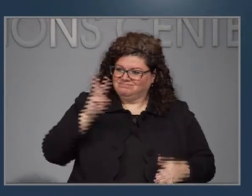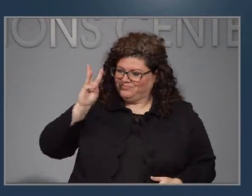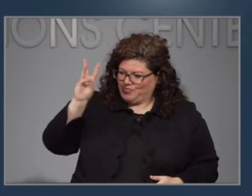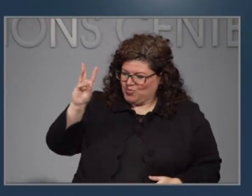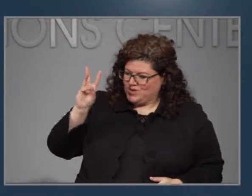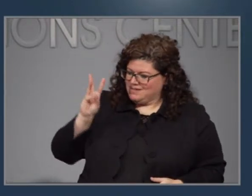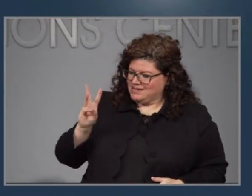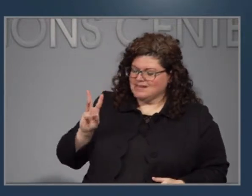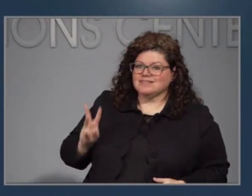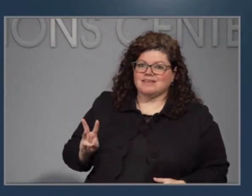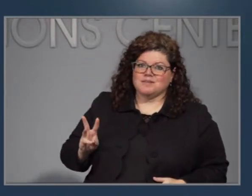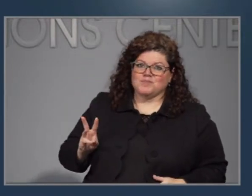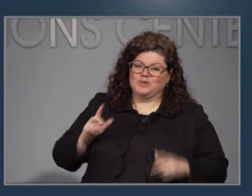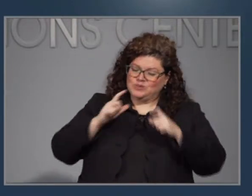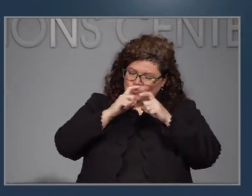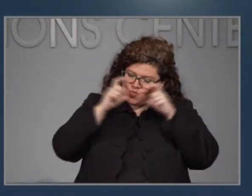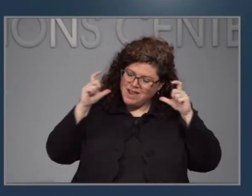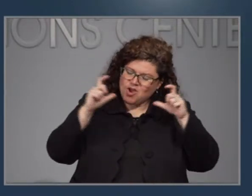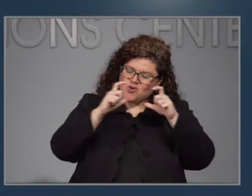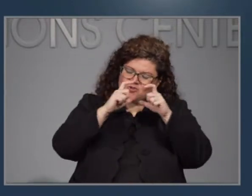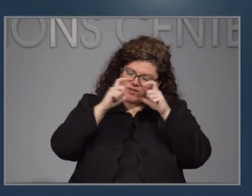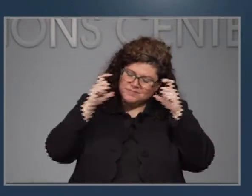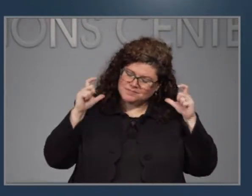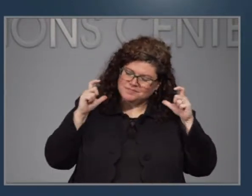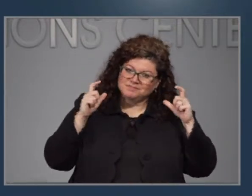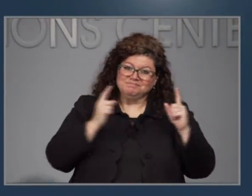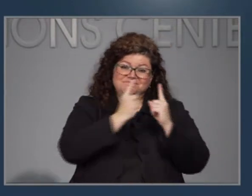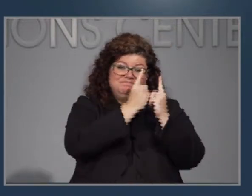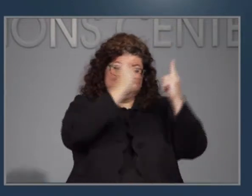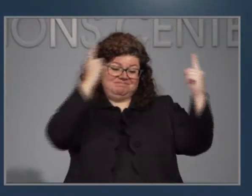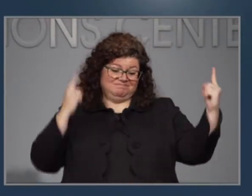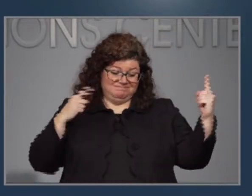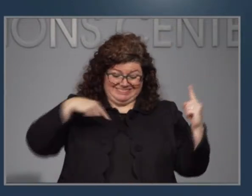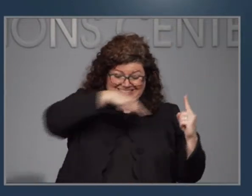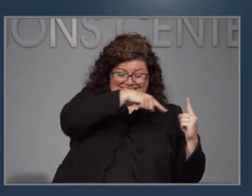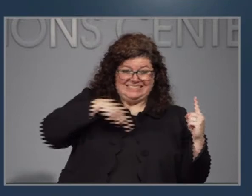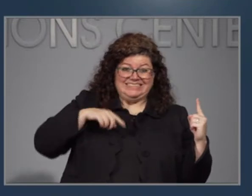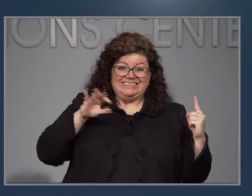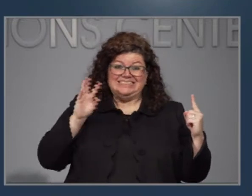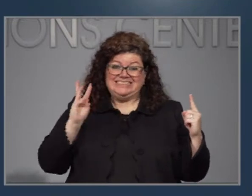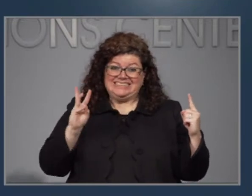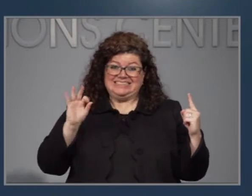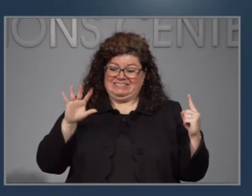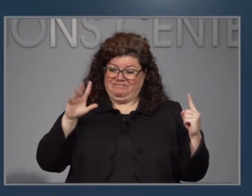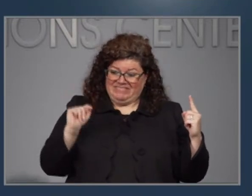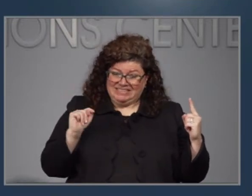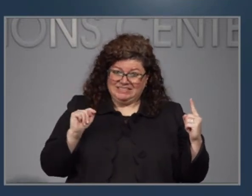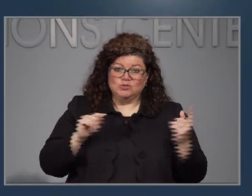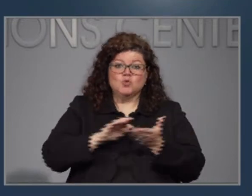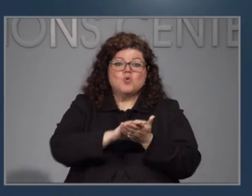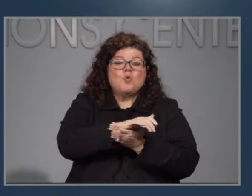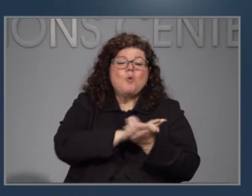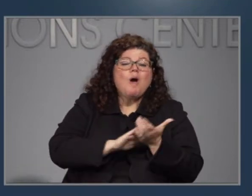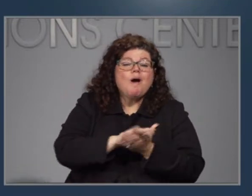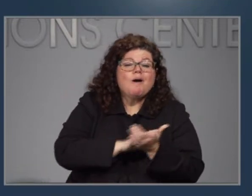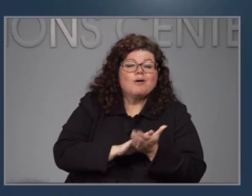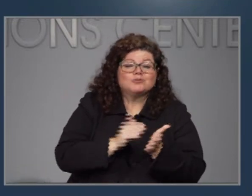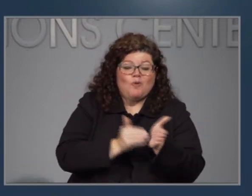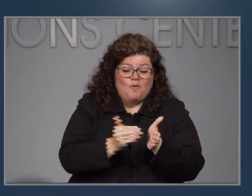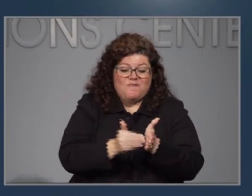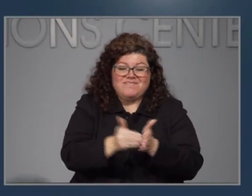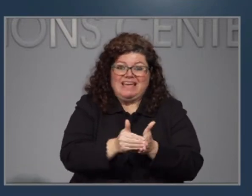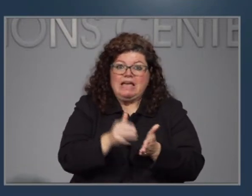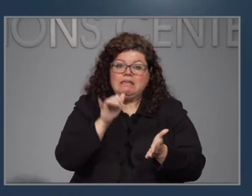W's. Wearing a face covering, wait 6 feet apart, and wash your hands frequently. These easy actions have huge